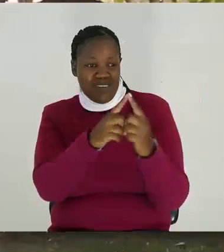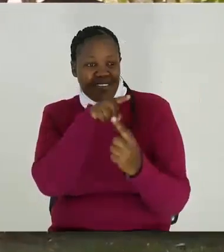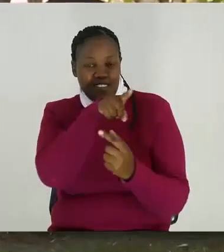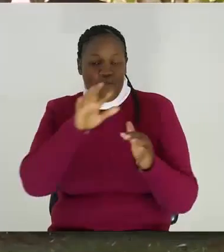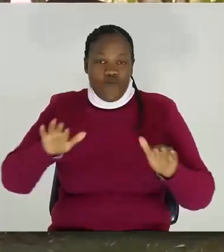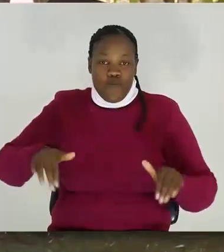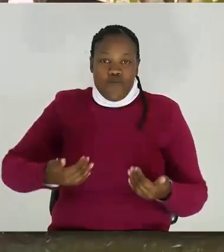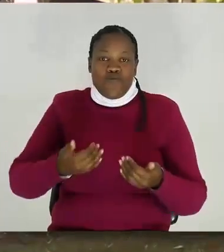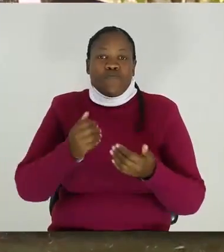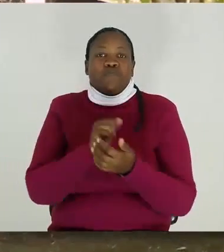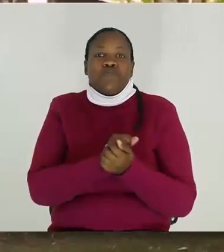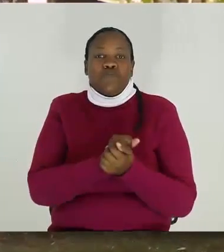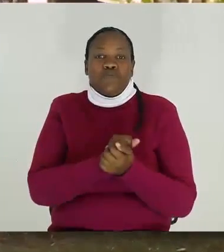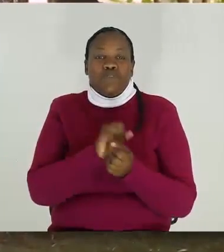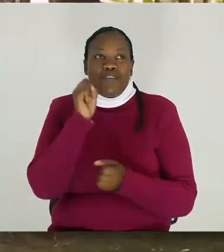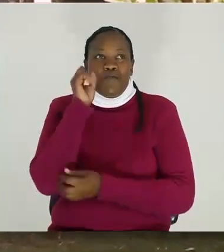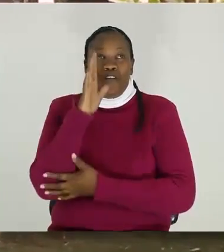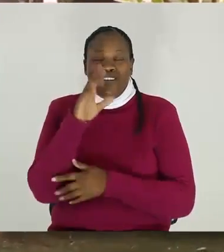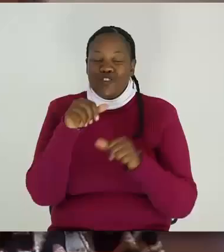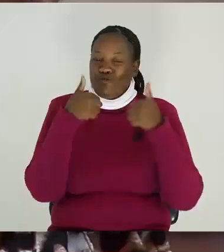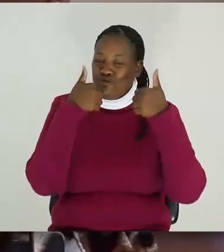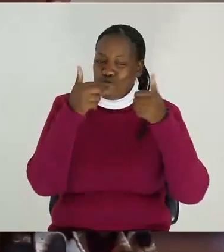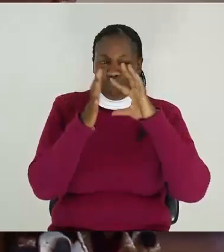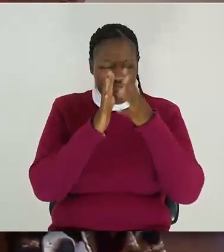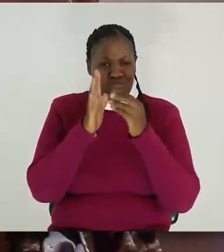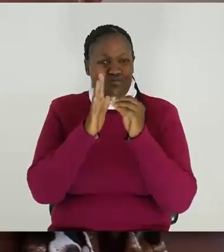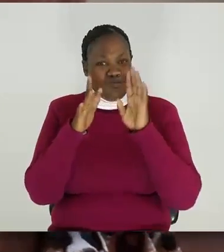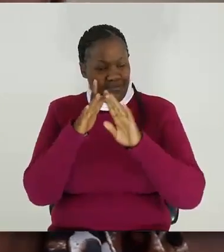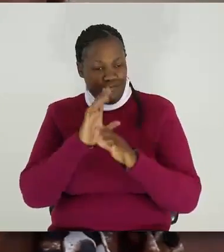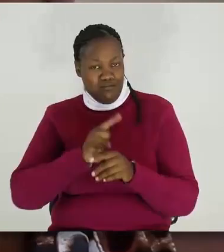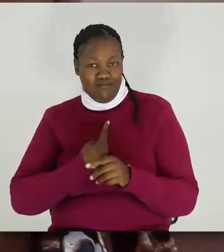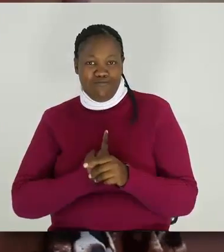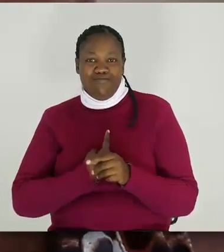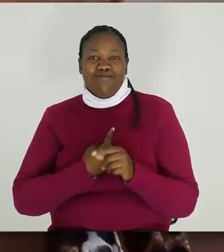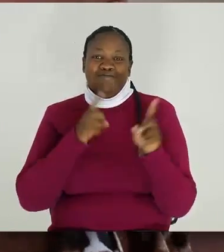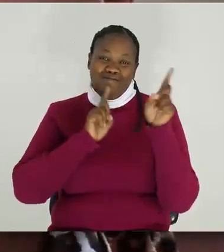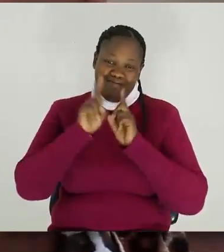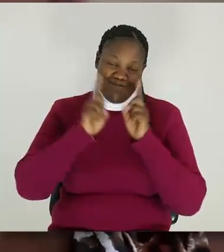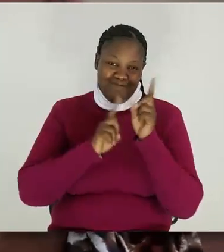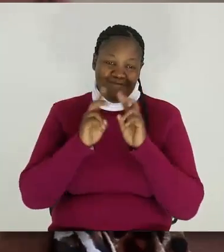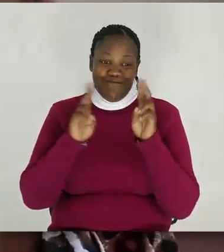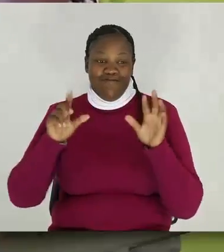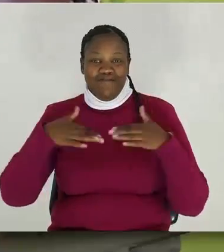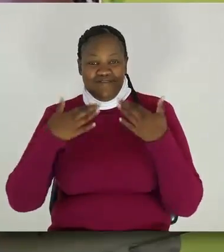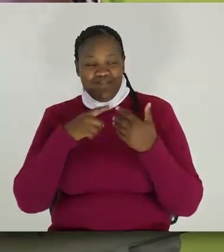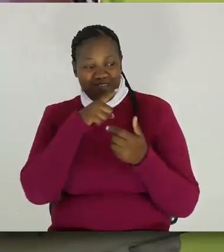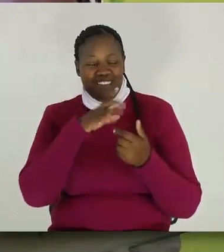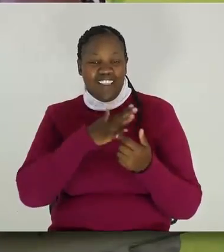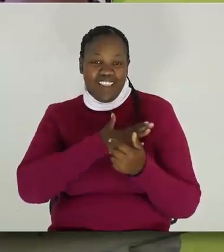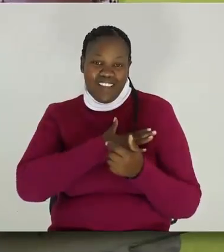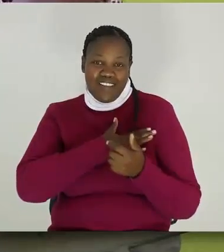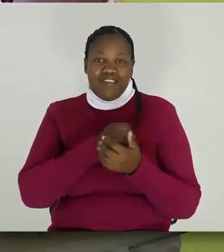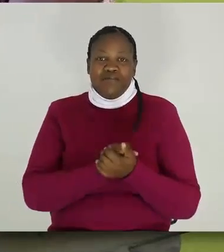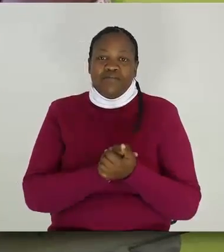The lyrical poem is very popular. Poets often like to write about love or nature. Yeah, like